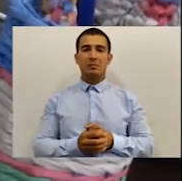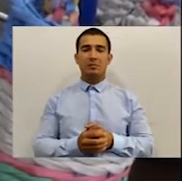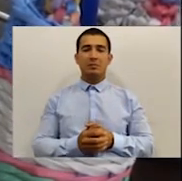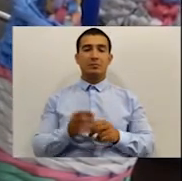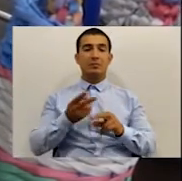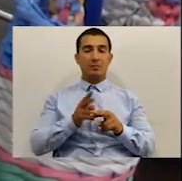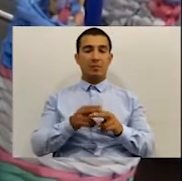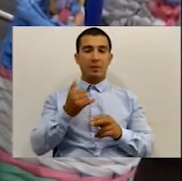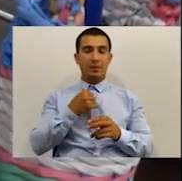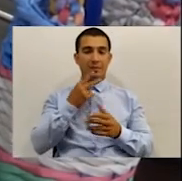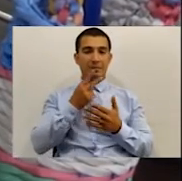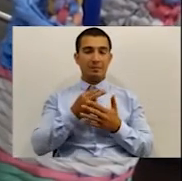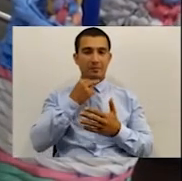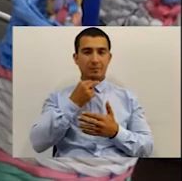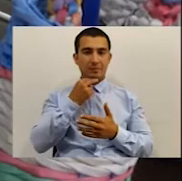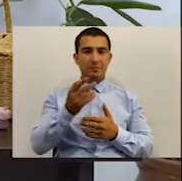Undan o'damiz.